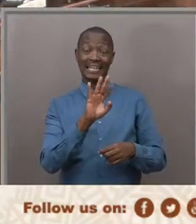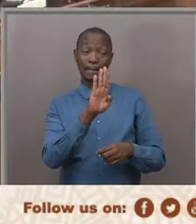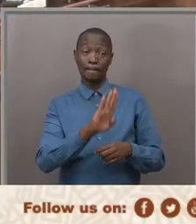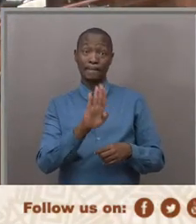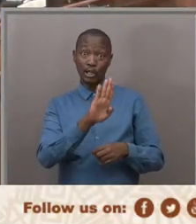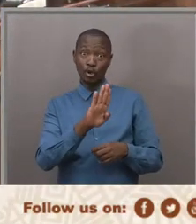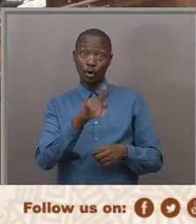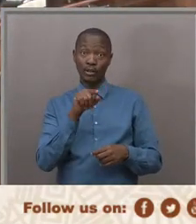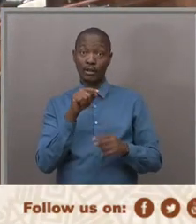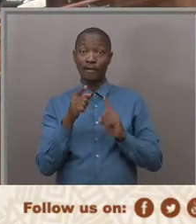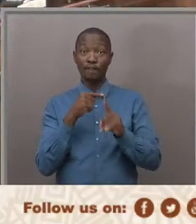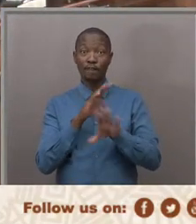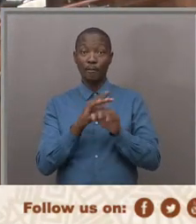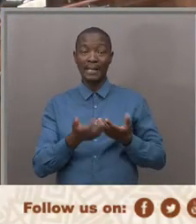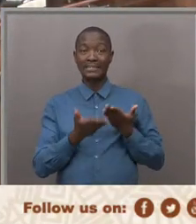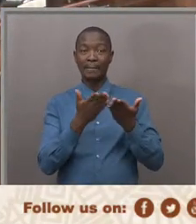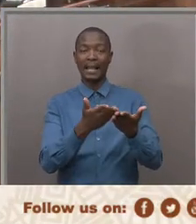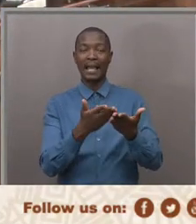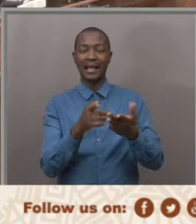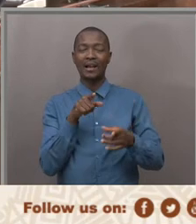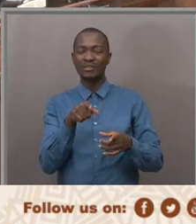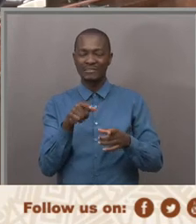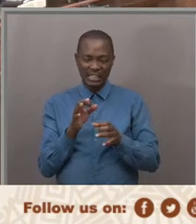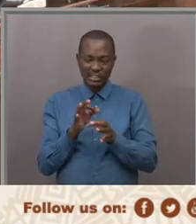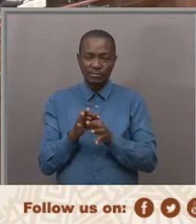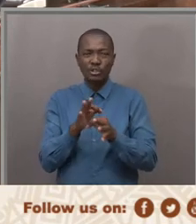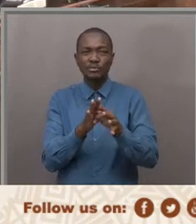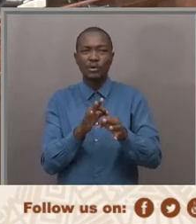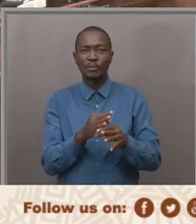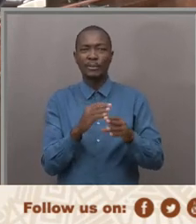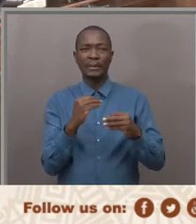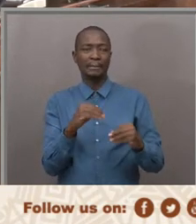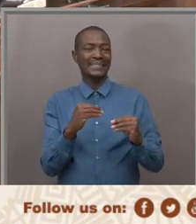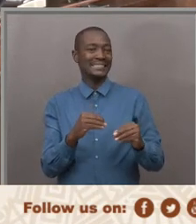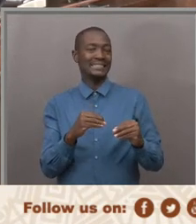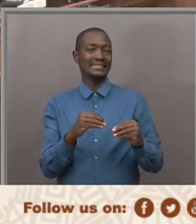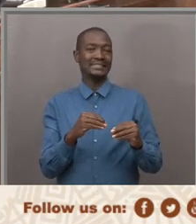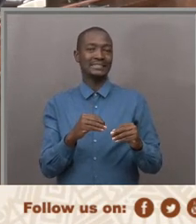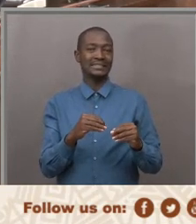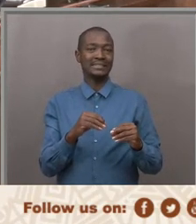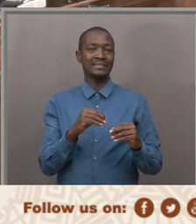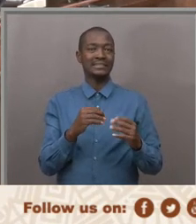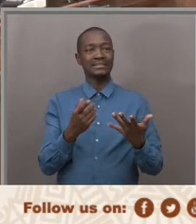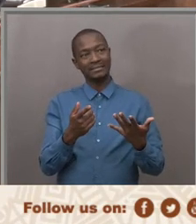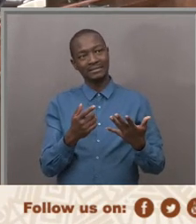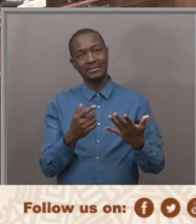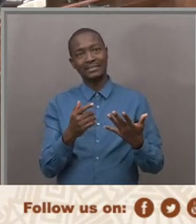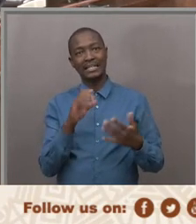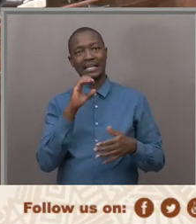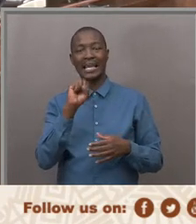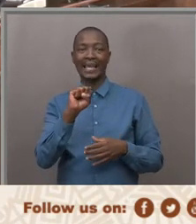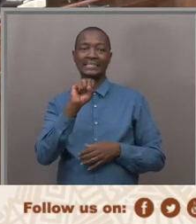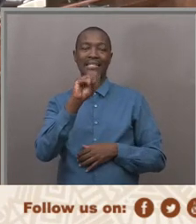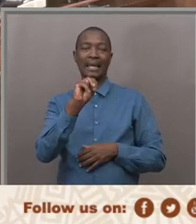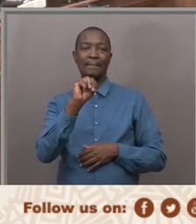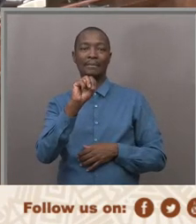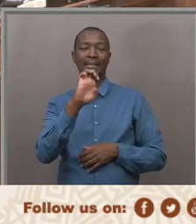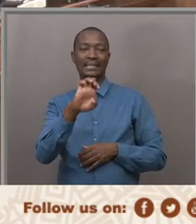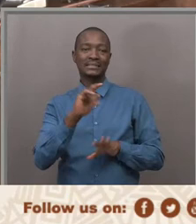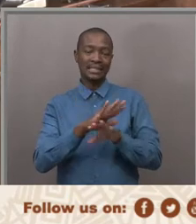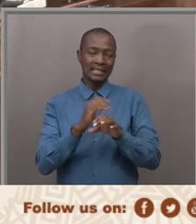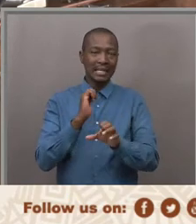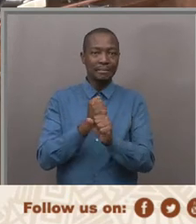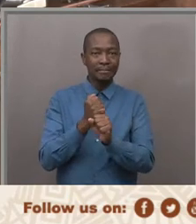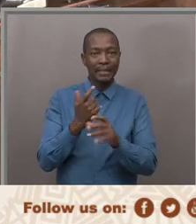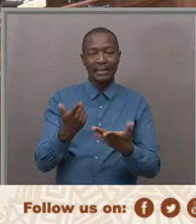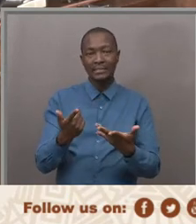suppliers. These are smaller businesses, small and medium-sized businesses that produce parts